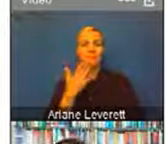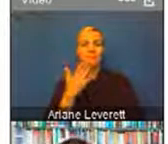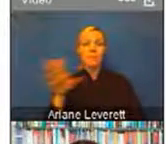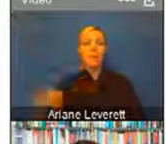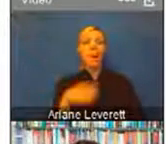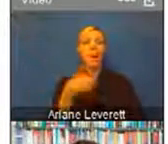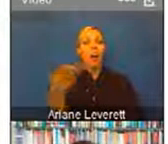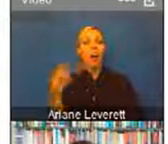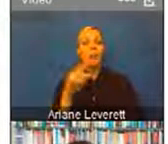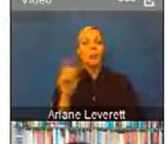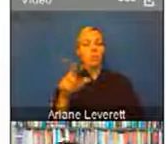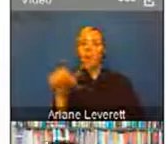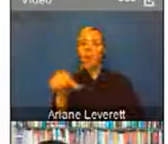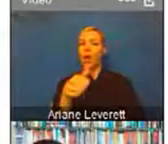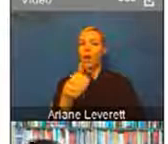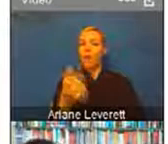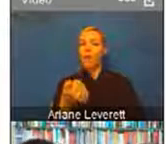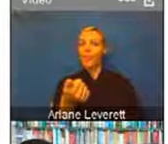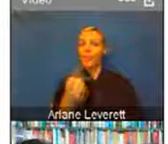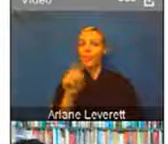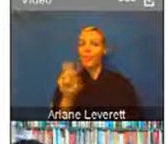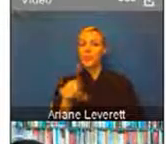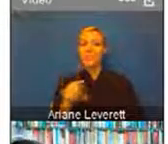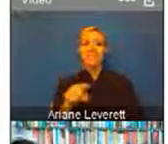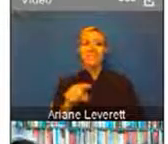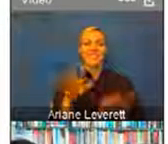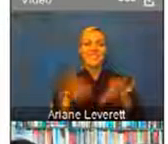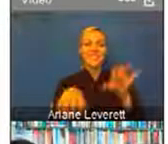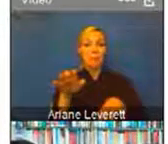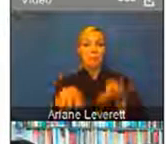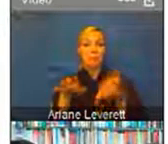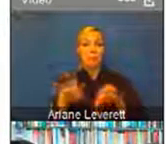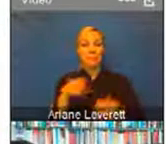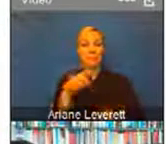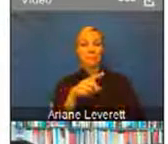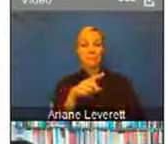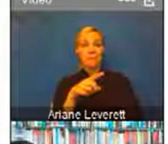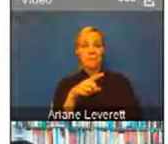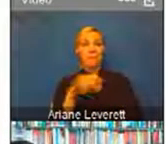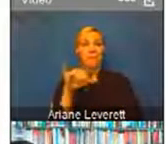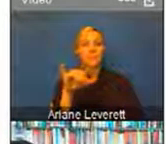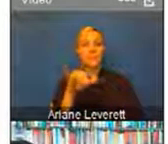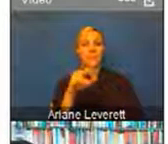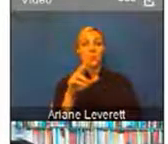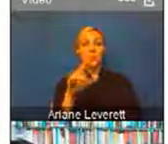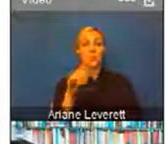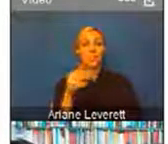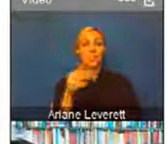Thank you. And thank you, Marion, for the question. So, more questions or comments about the presentation?